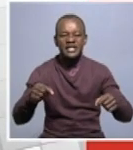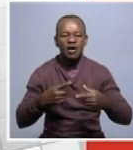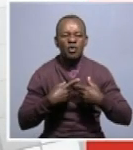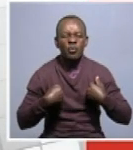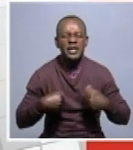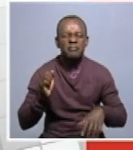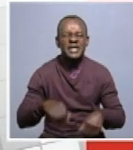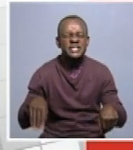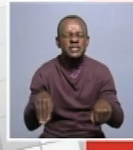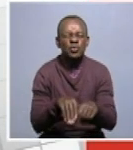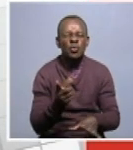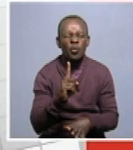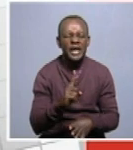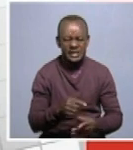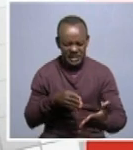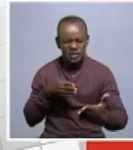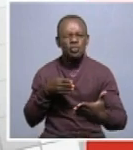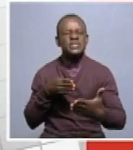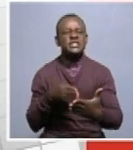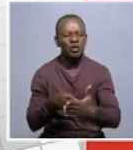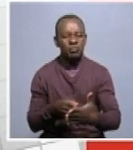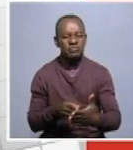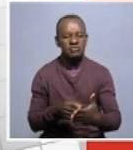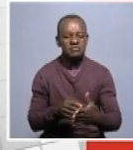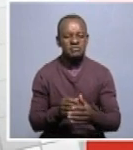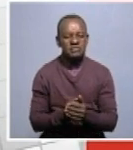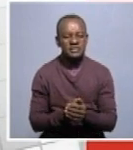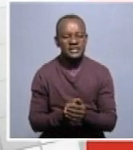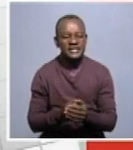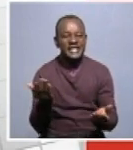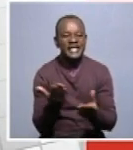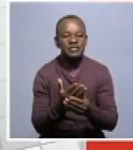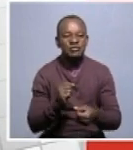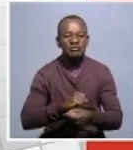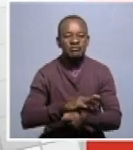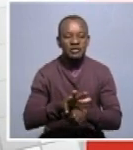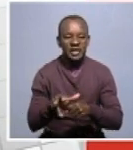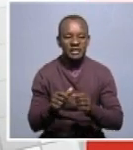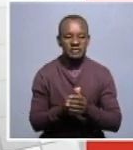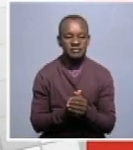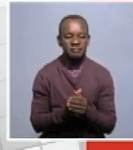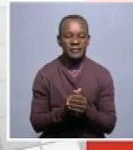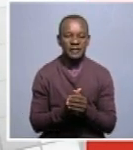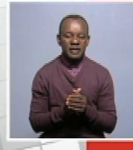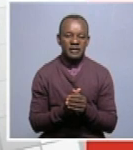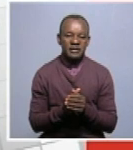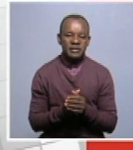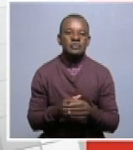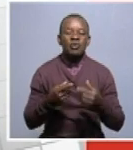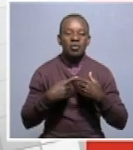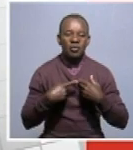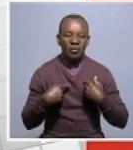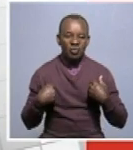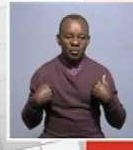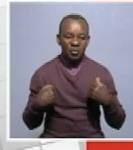I think we have currently the tools to